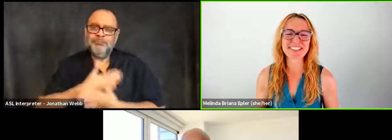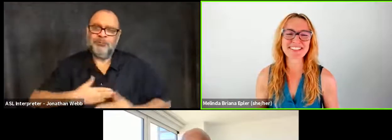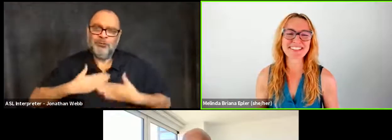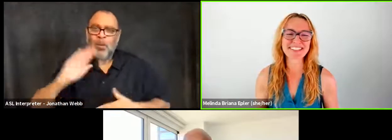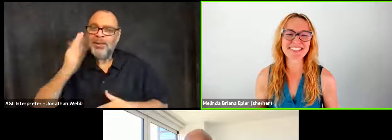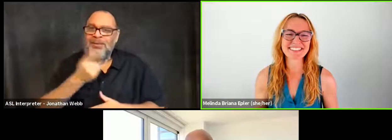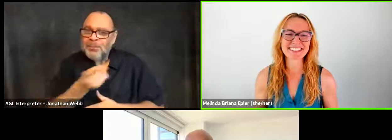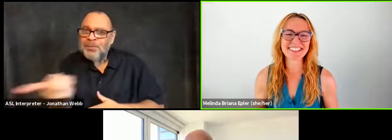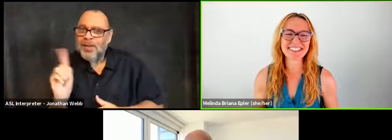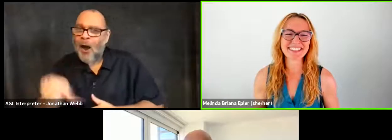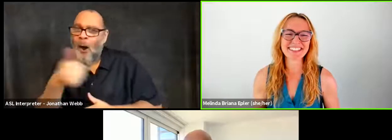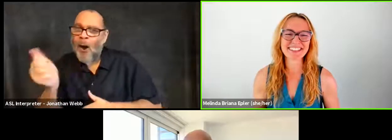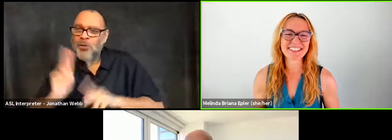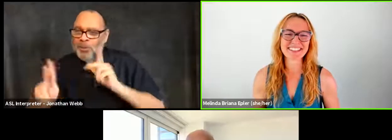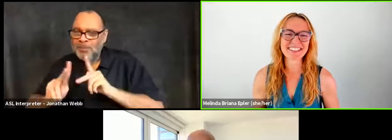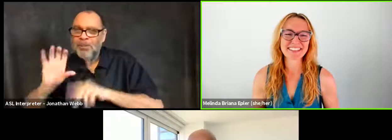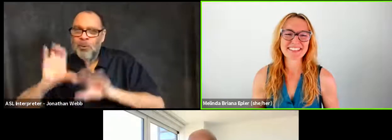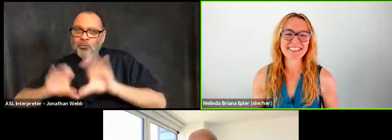of your questions.